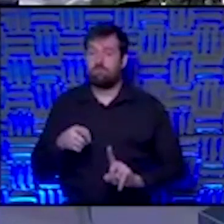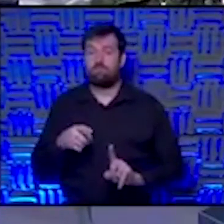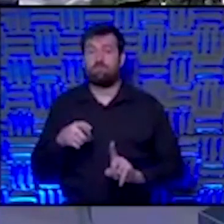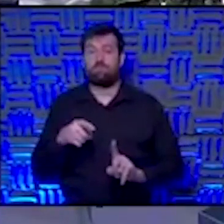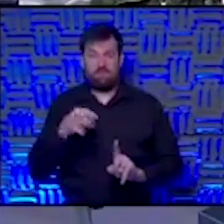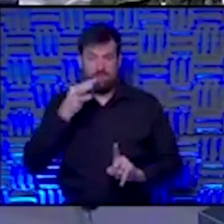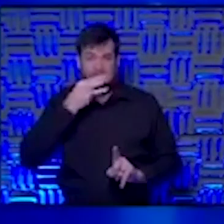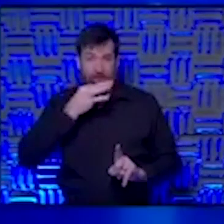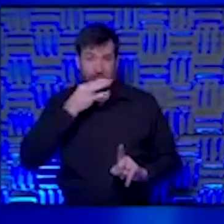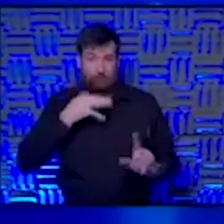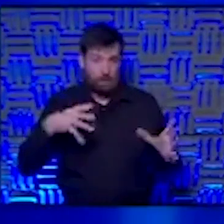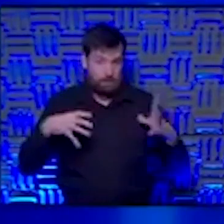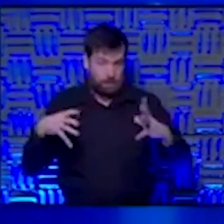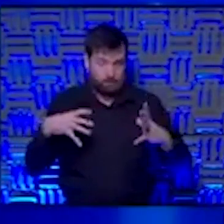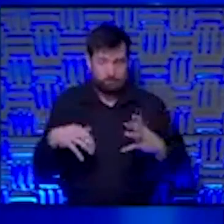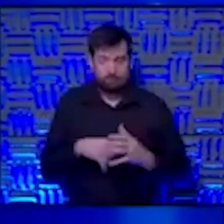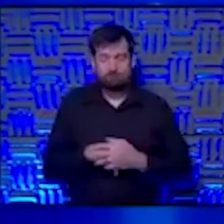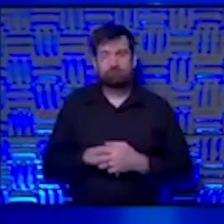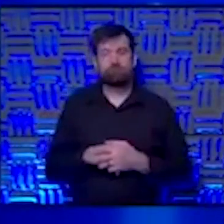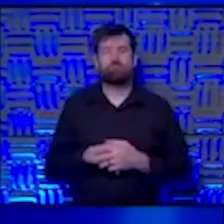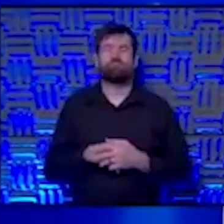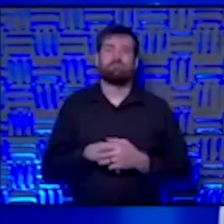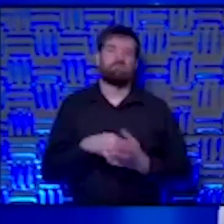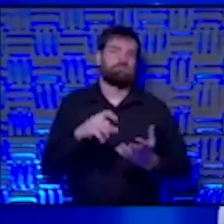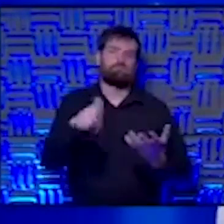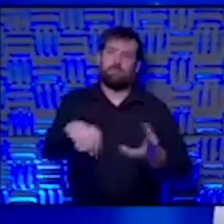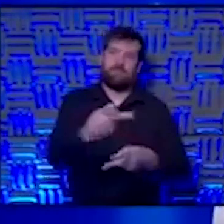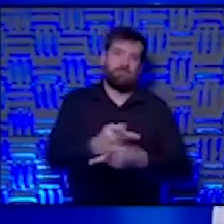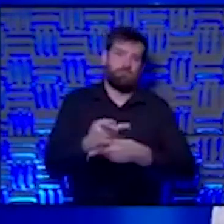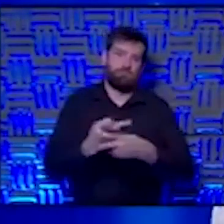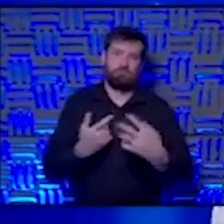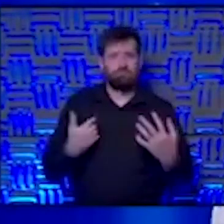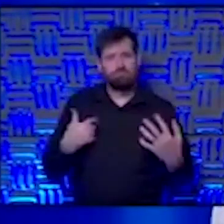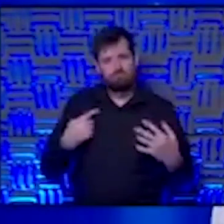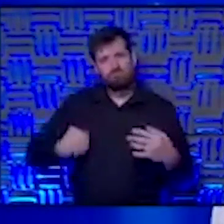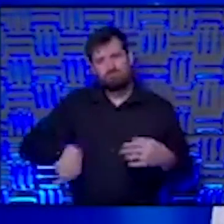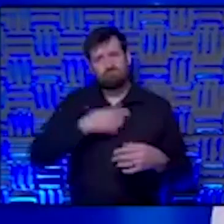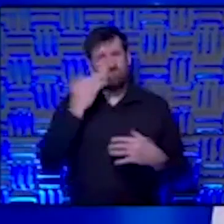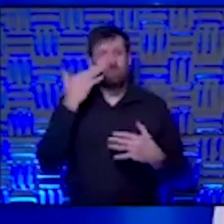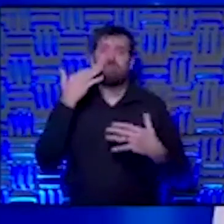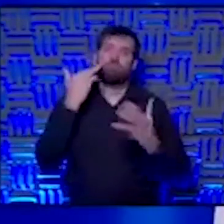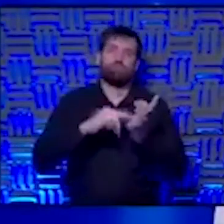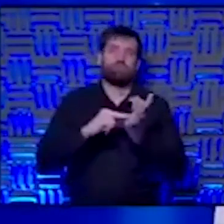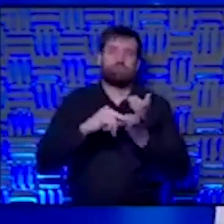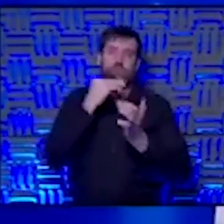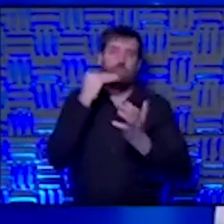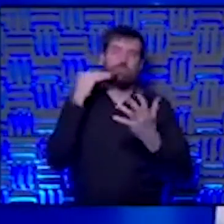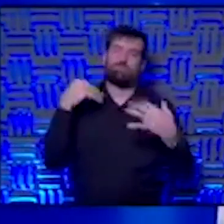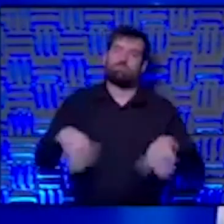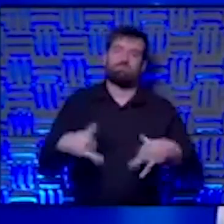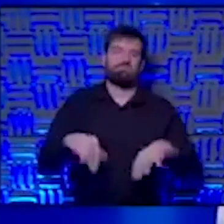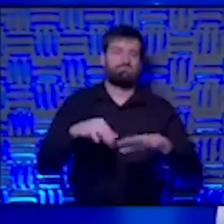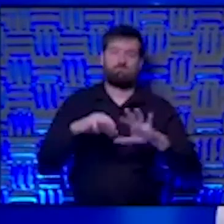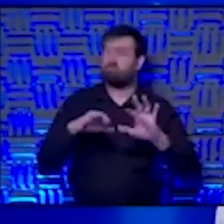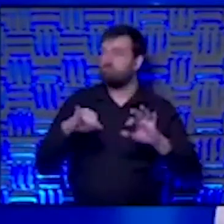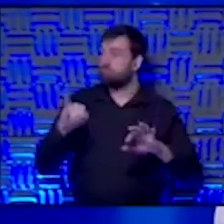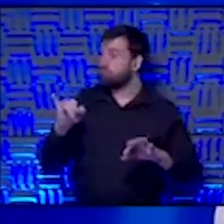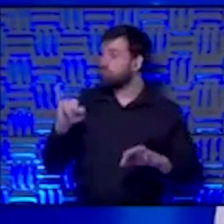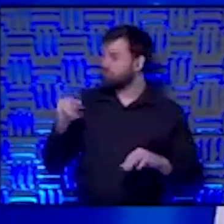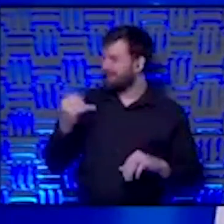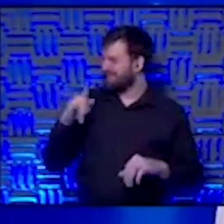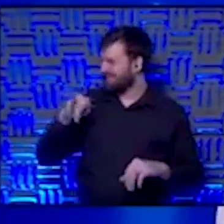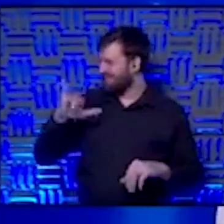the upcoming holidays. So we got to be careful. We know. I mean, the nursing homes are a great example, JK. By the way, Jessica